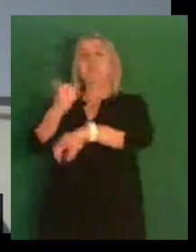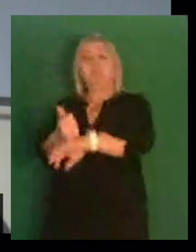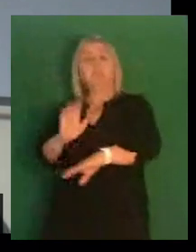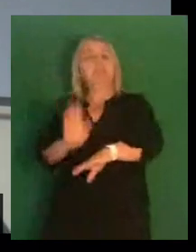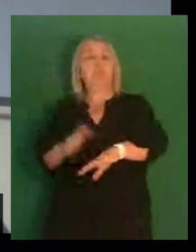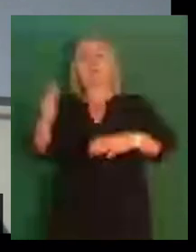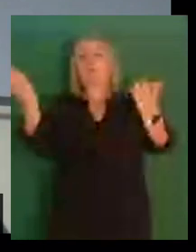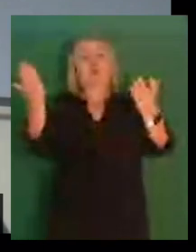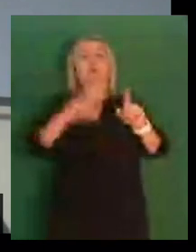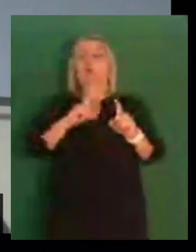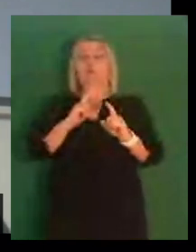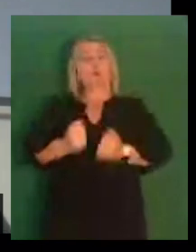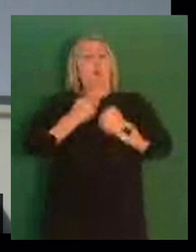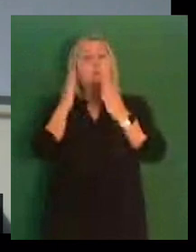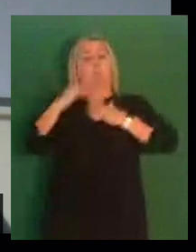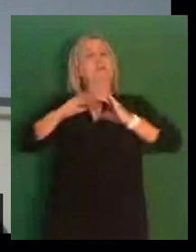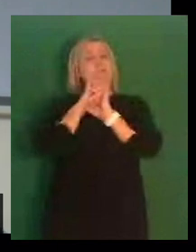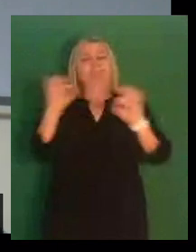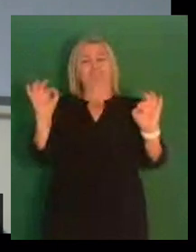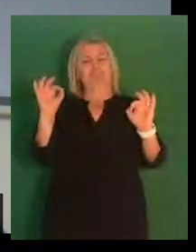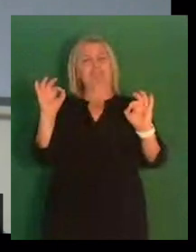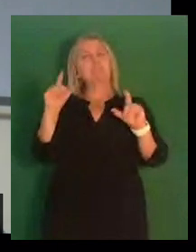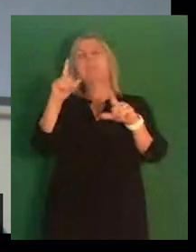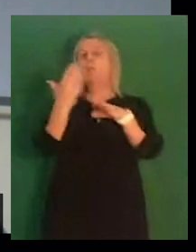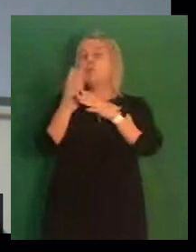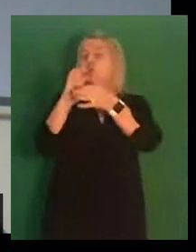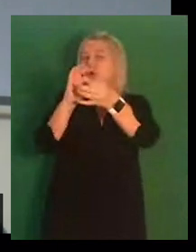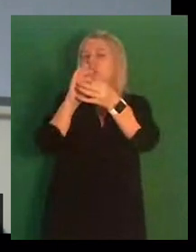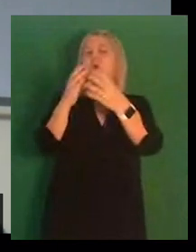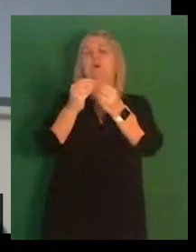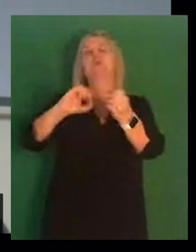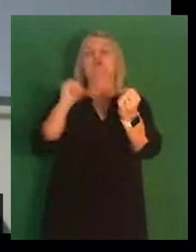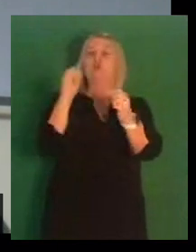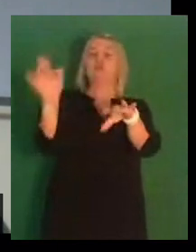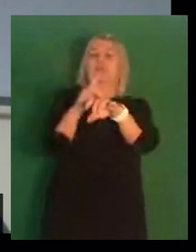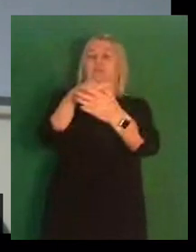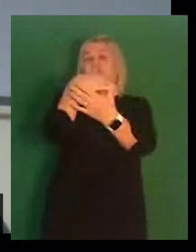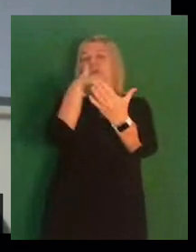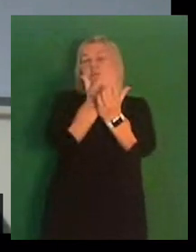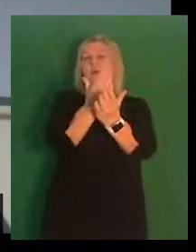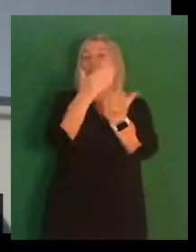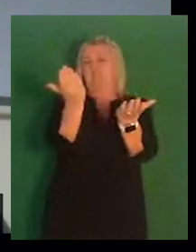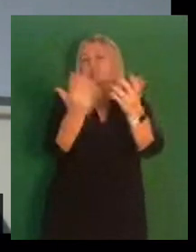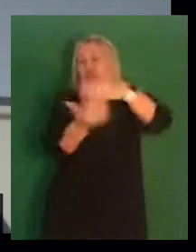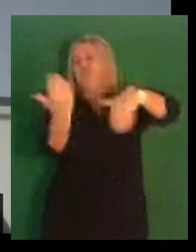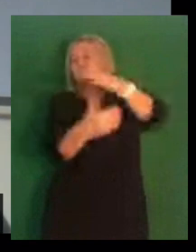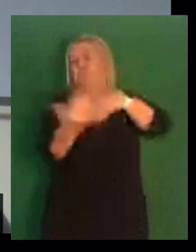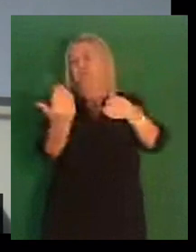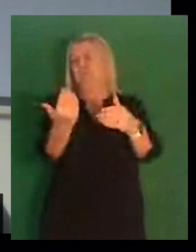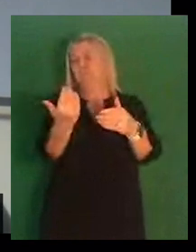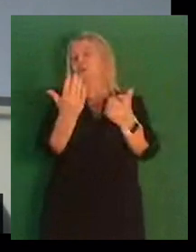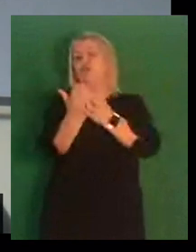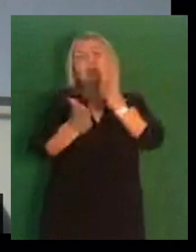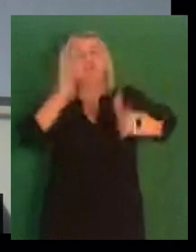the Scottish theatre sector, and we take our work all over the world. So at the point